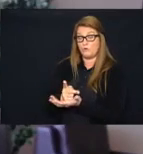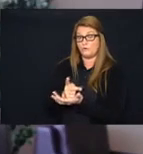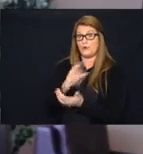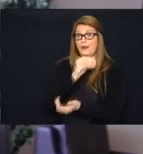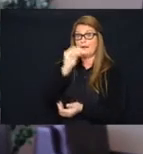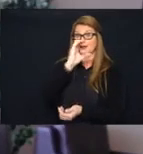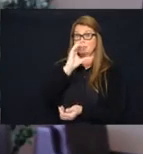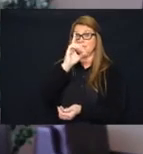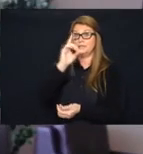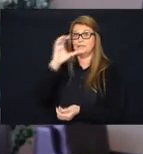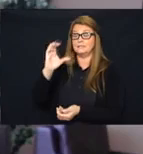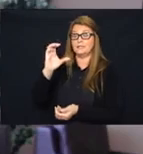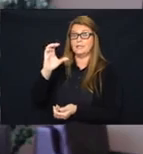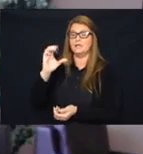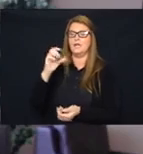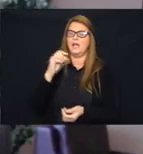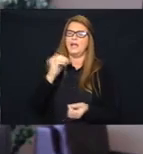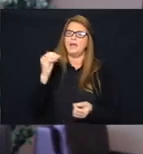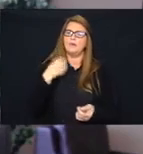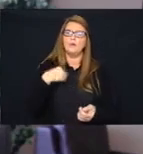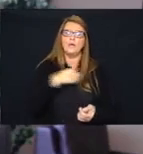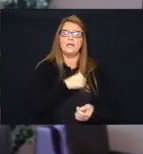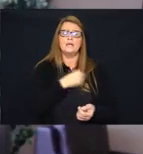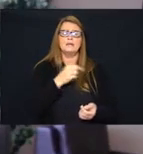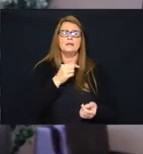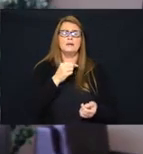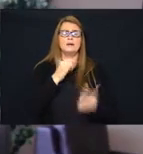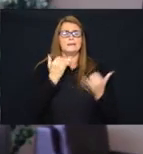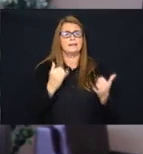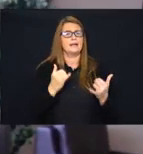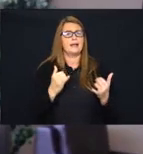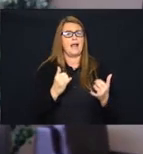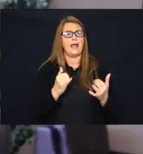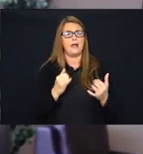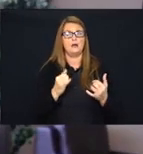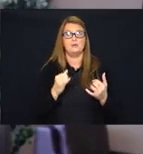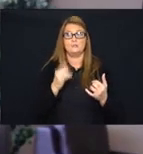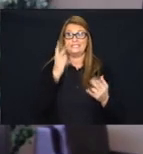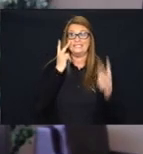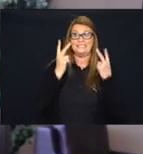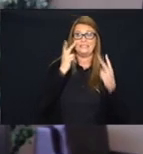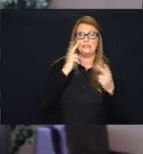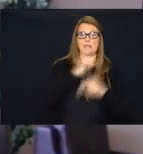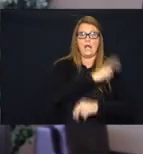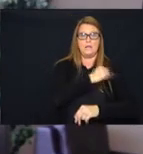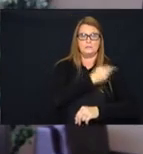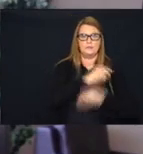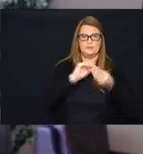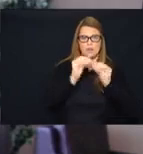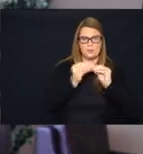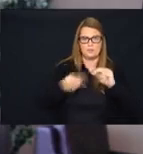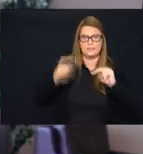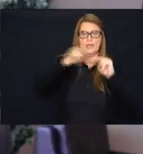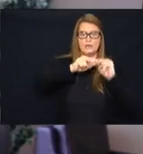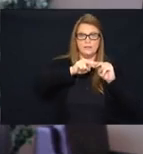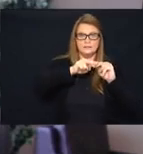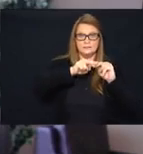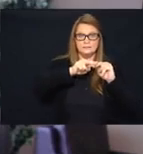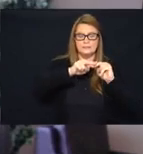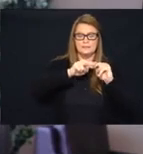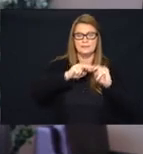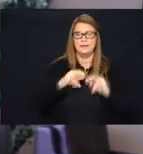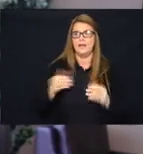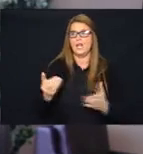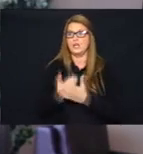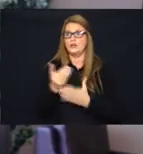Disease Control. And certainly as we start to look at hospital numbers around the country and new cases around the country, we